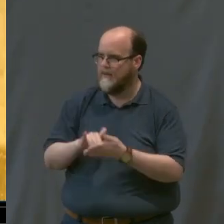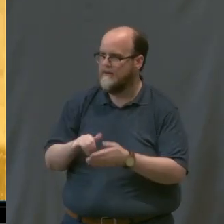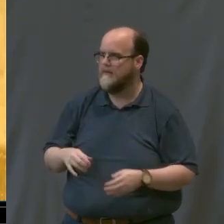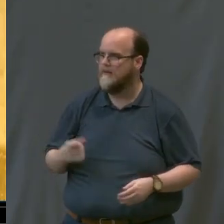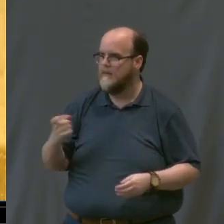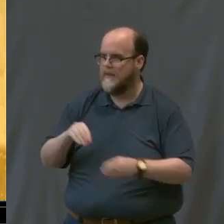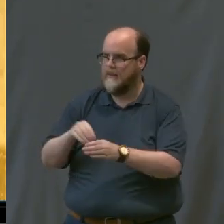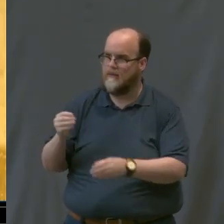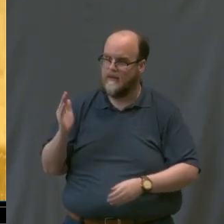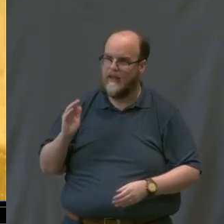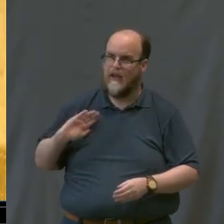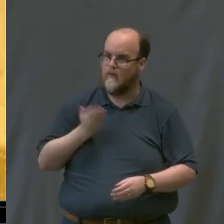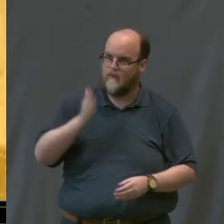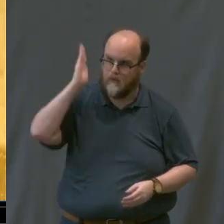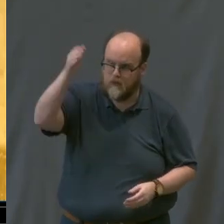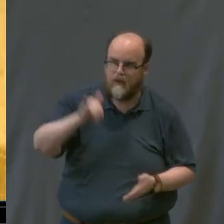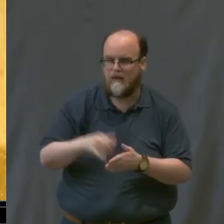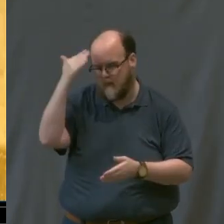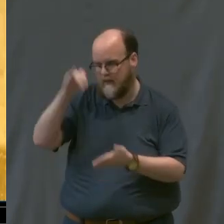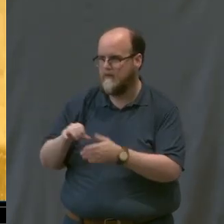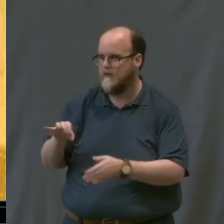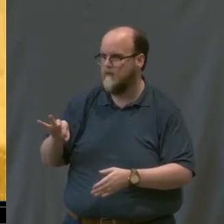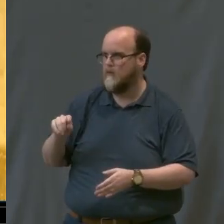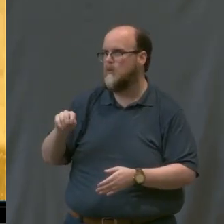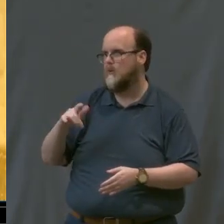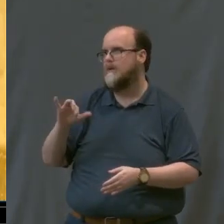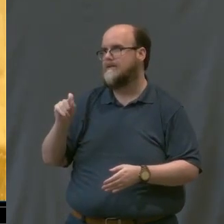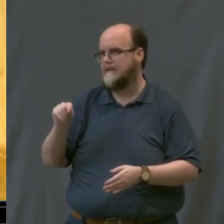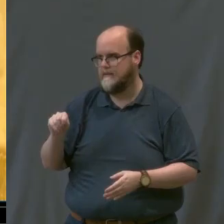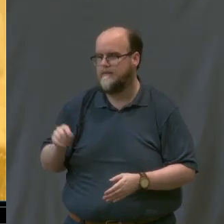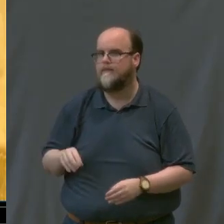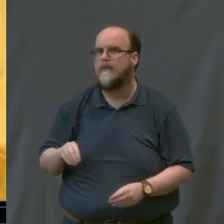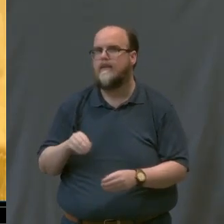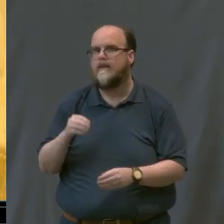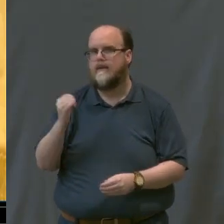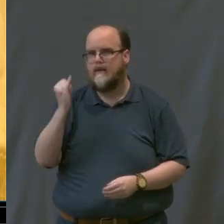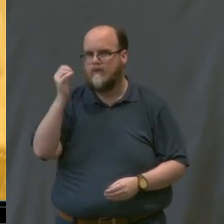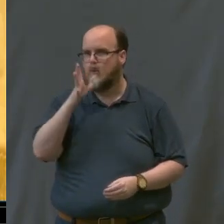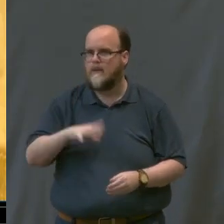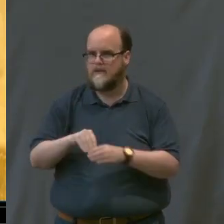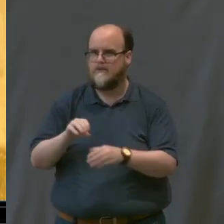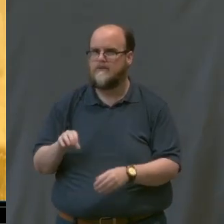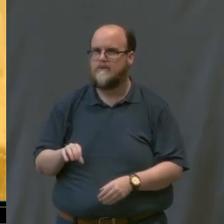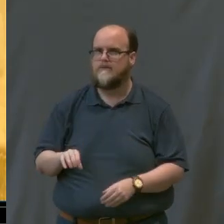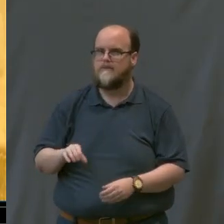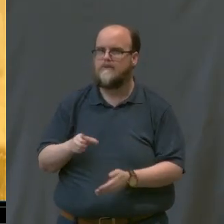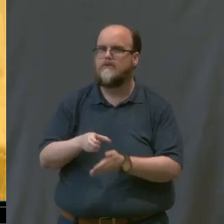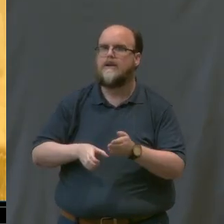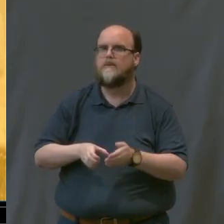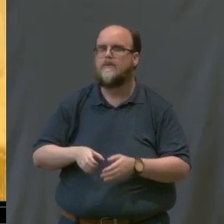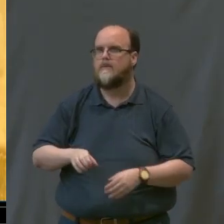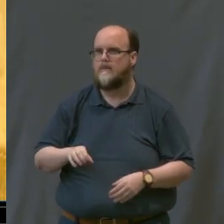in the future, I know I have a futurist. If the woman in chapter 12 is the church, then I know I have a